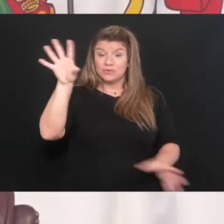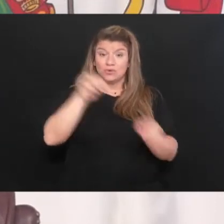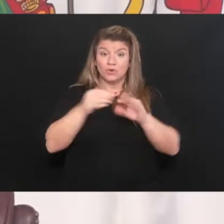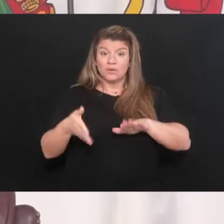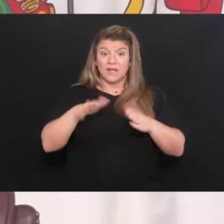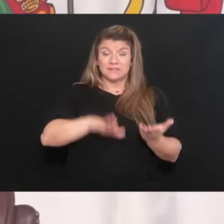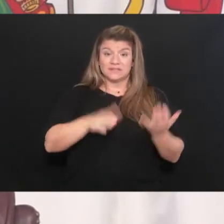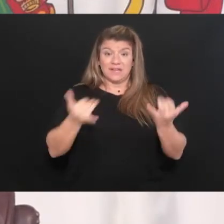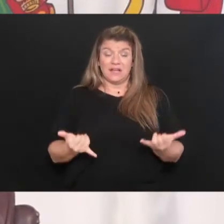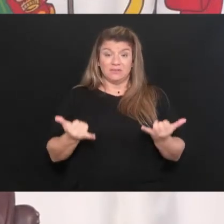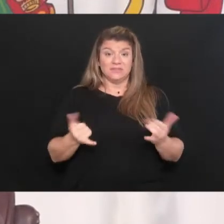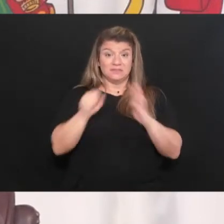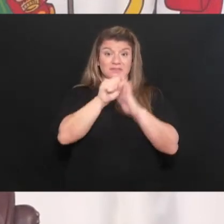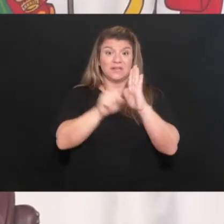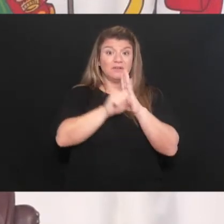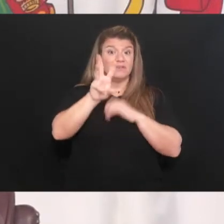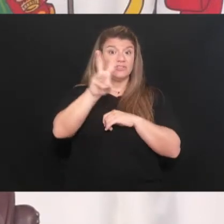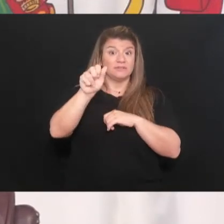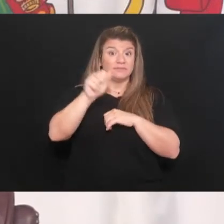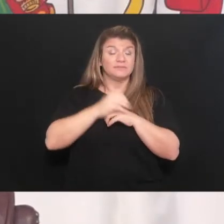of West Virginia right now.